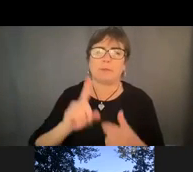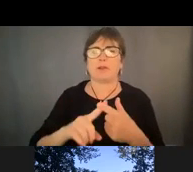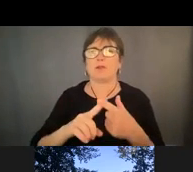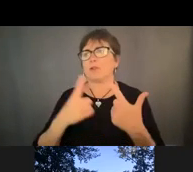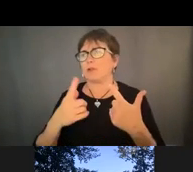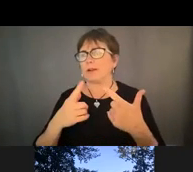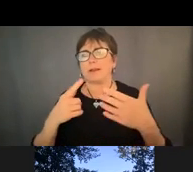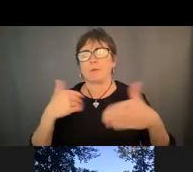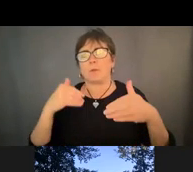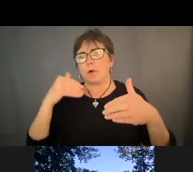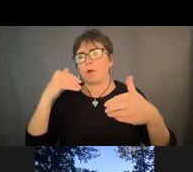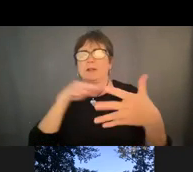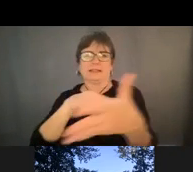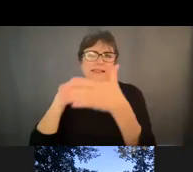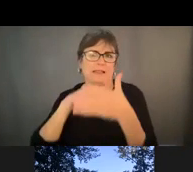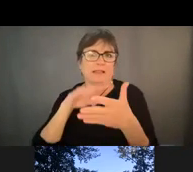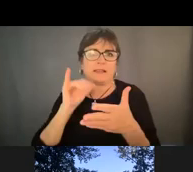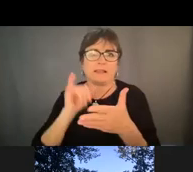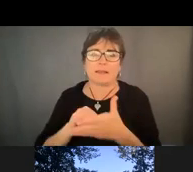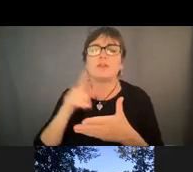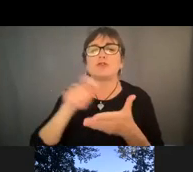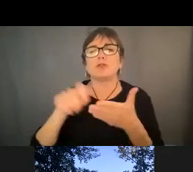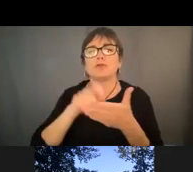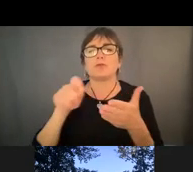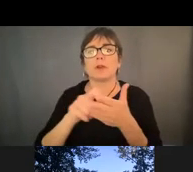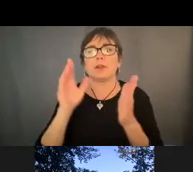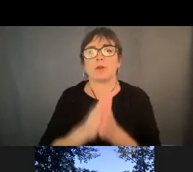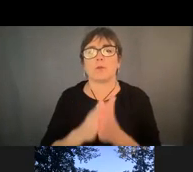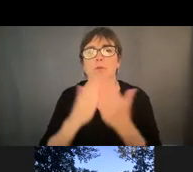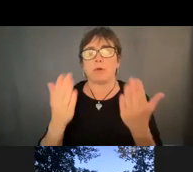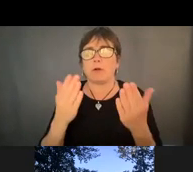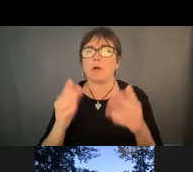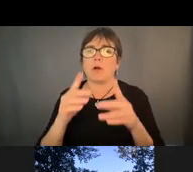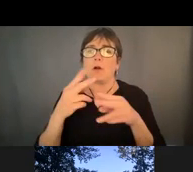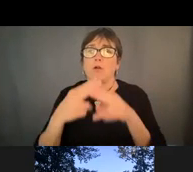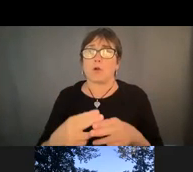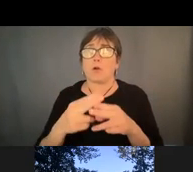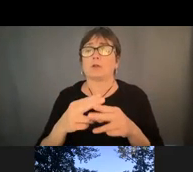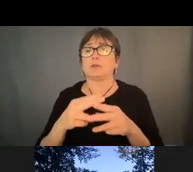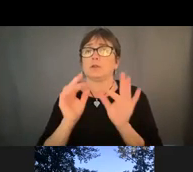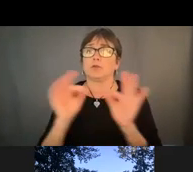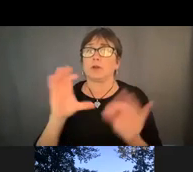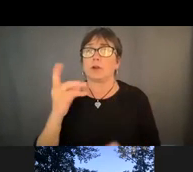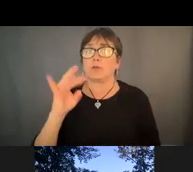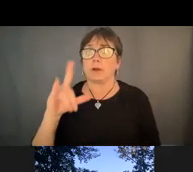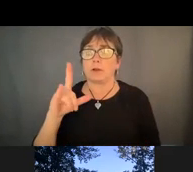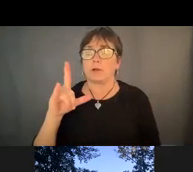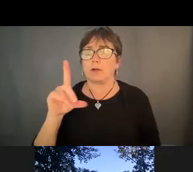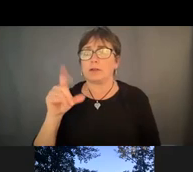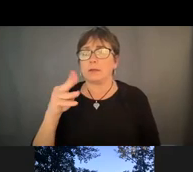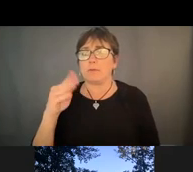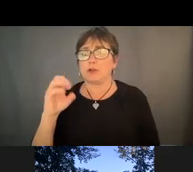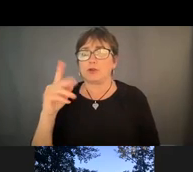and youth programming. So she has written a book called Critical Mentoring. And she works with community-based organizations like ours to support